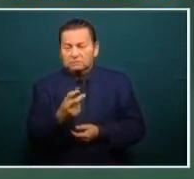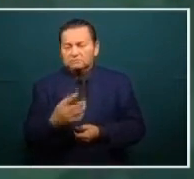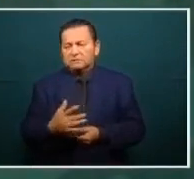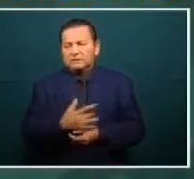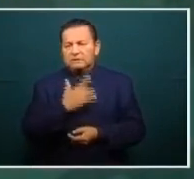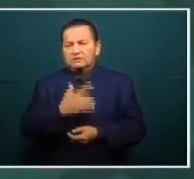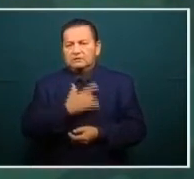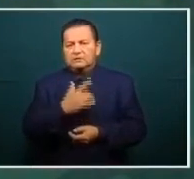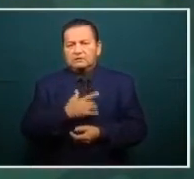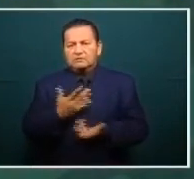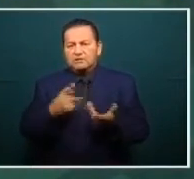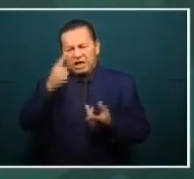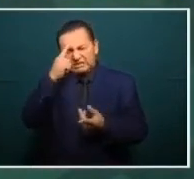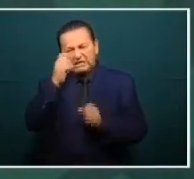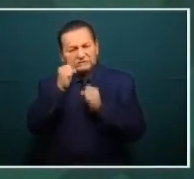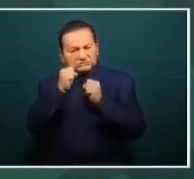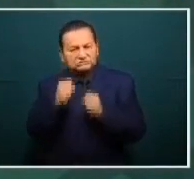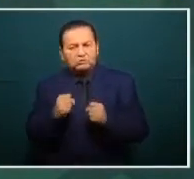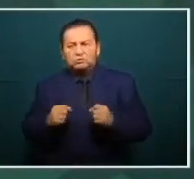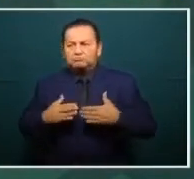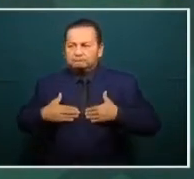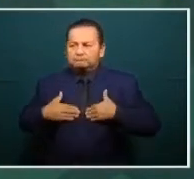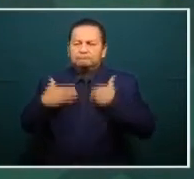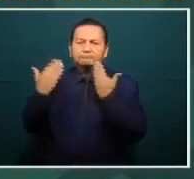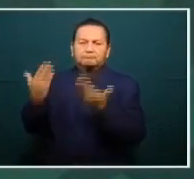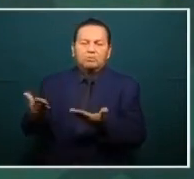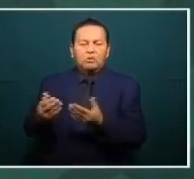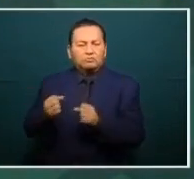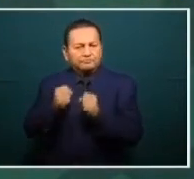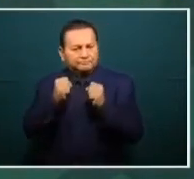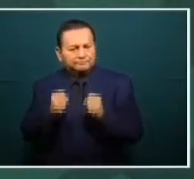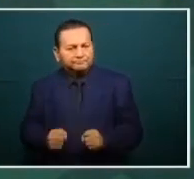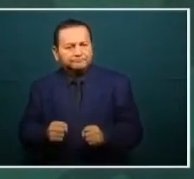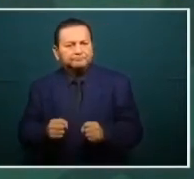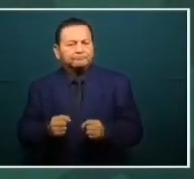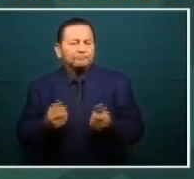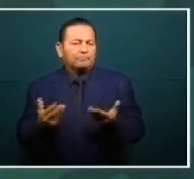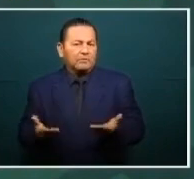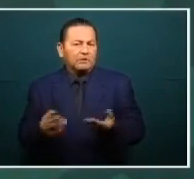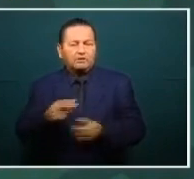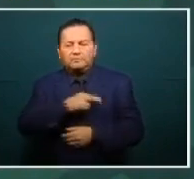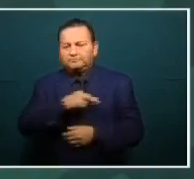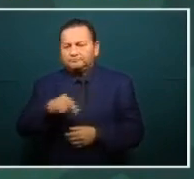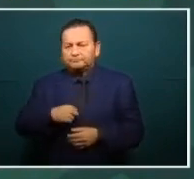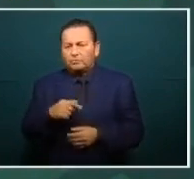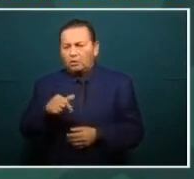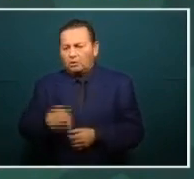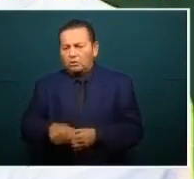I can say to you that gives us so much security